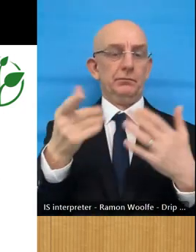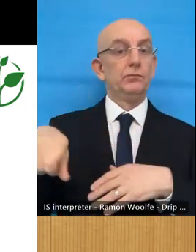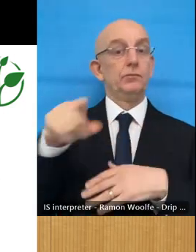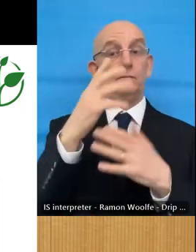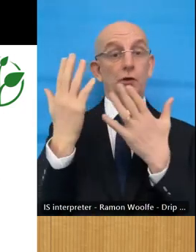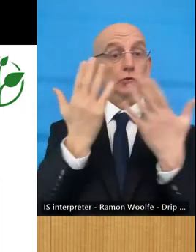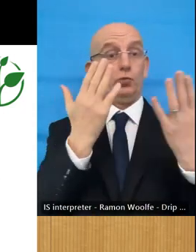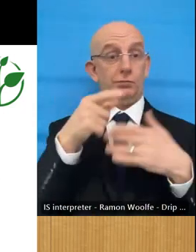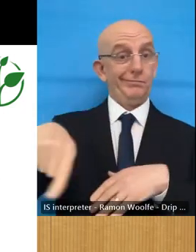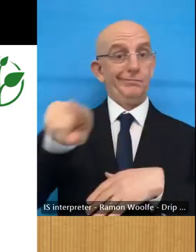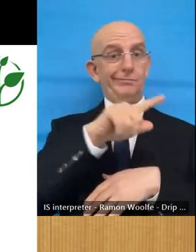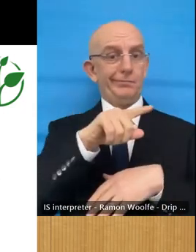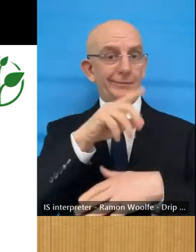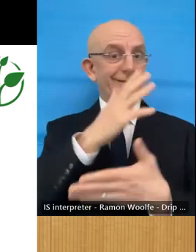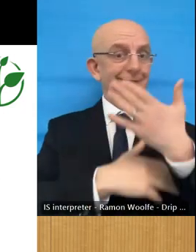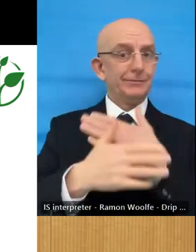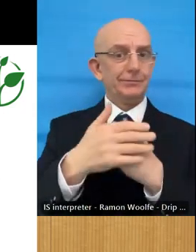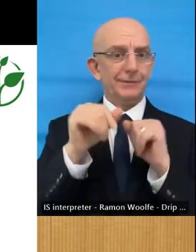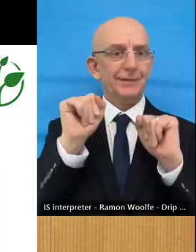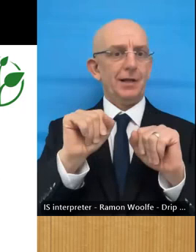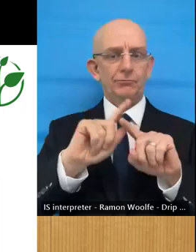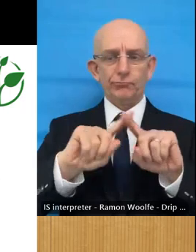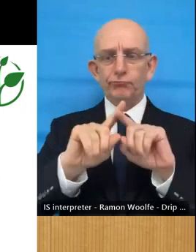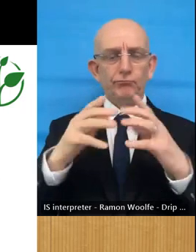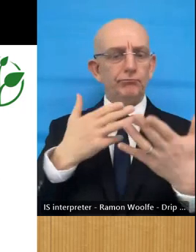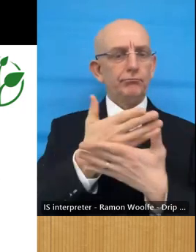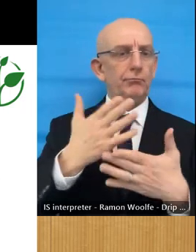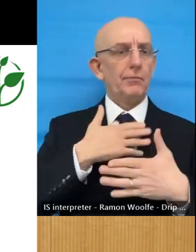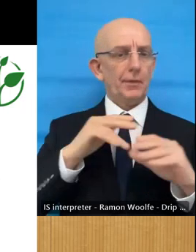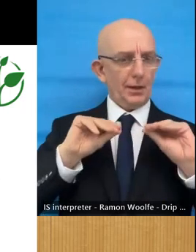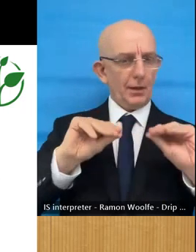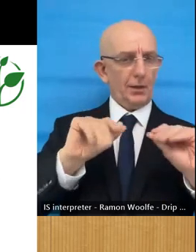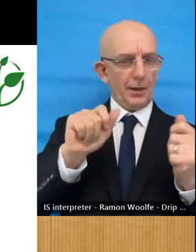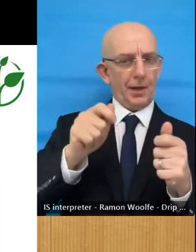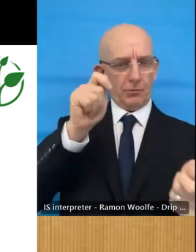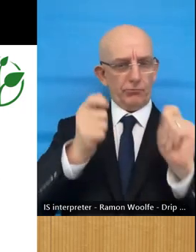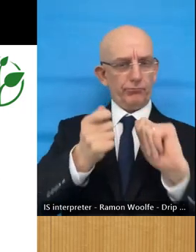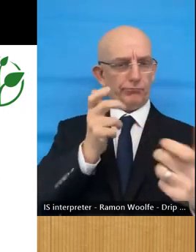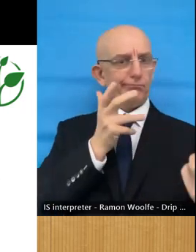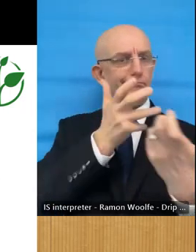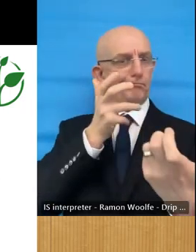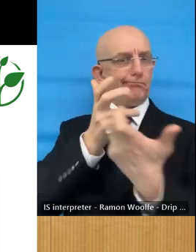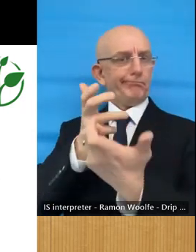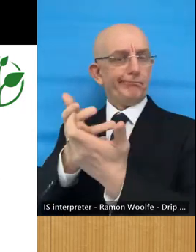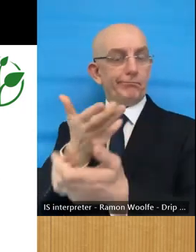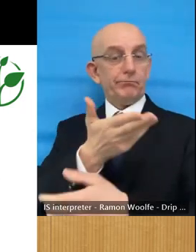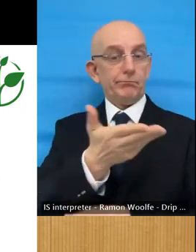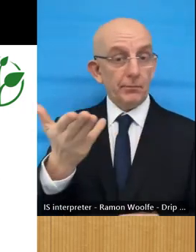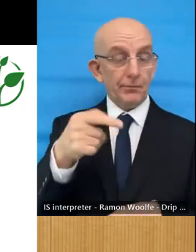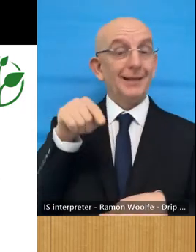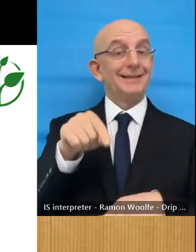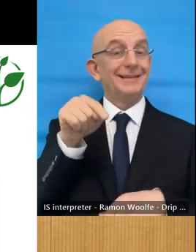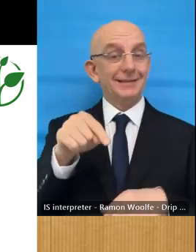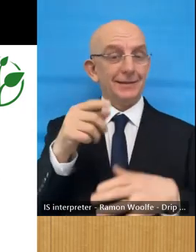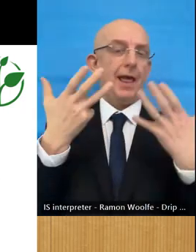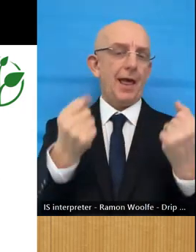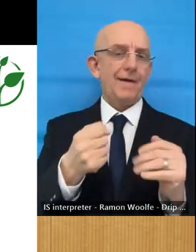to take into account their needs, recognizing that the students are the experts and that this is work in